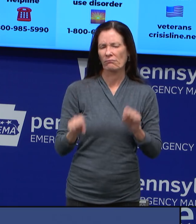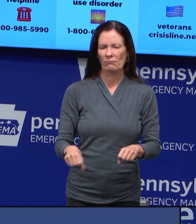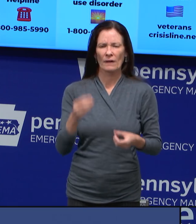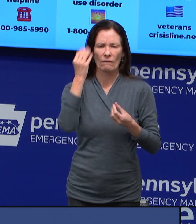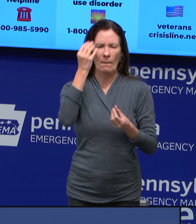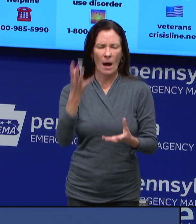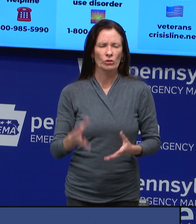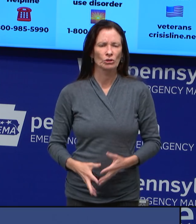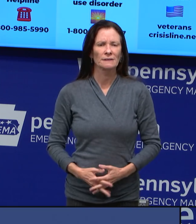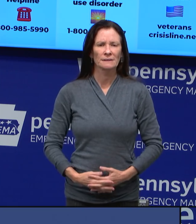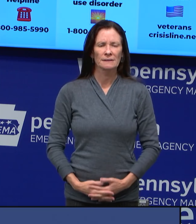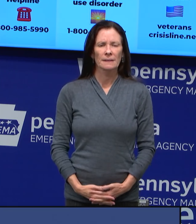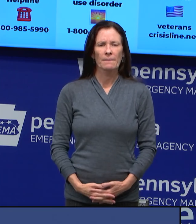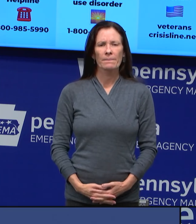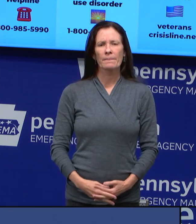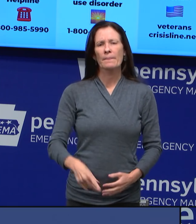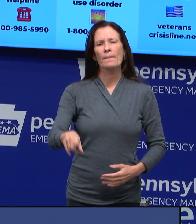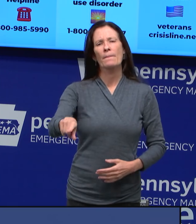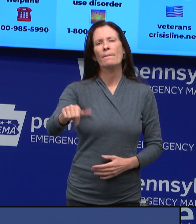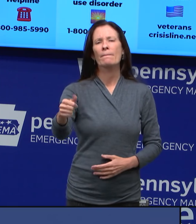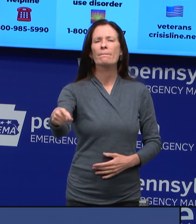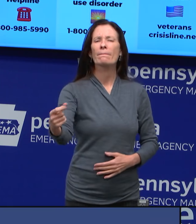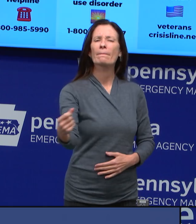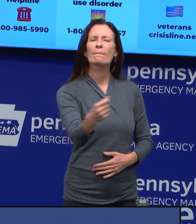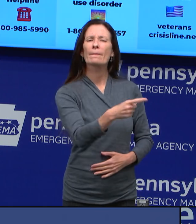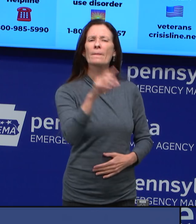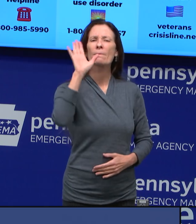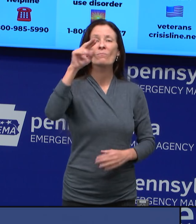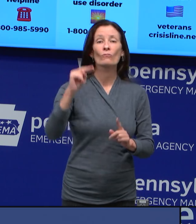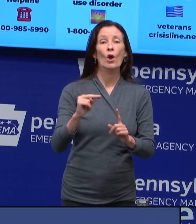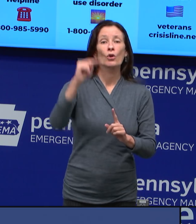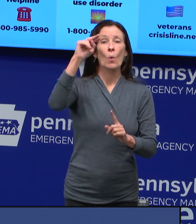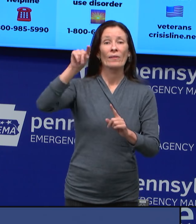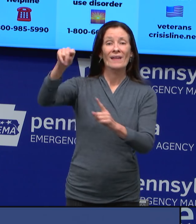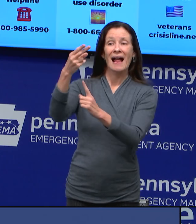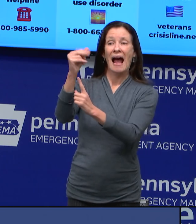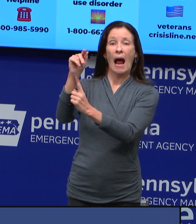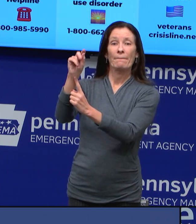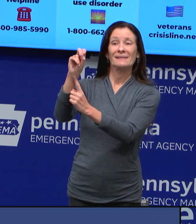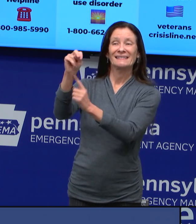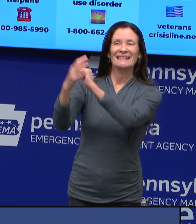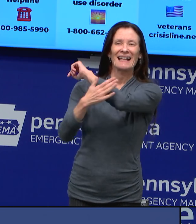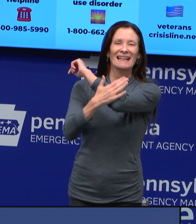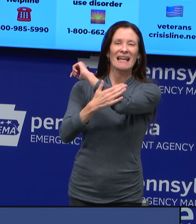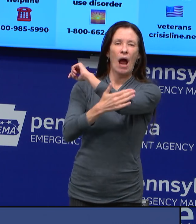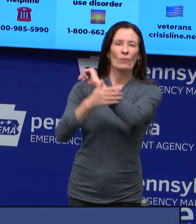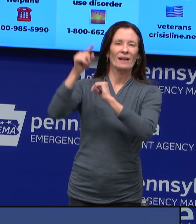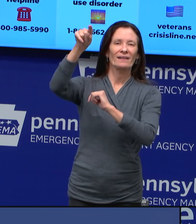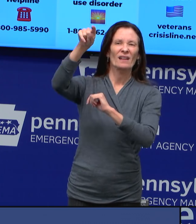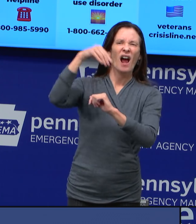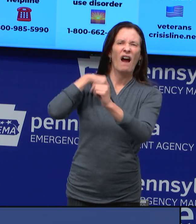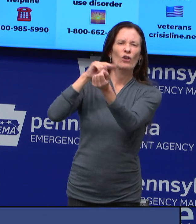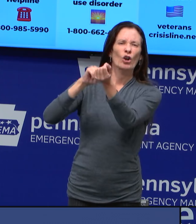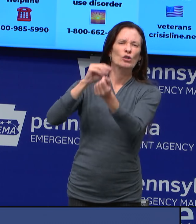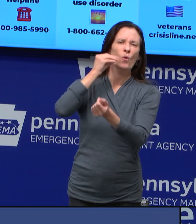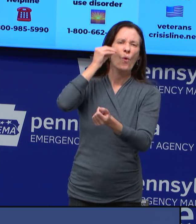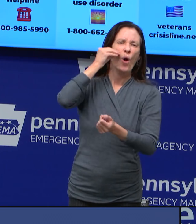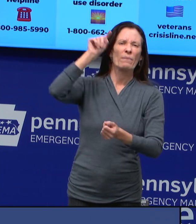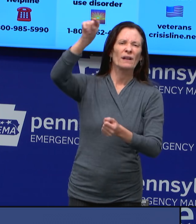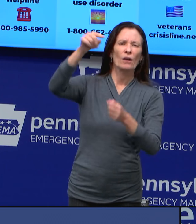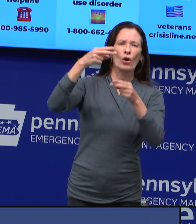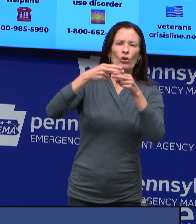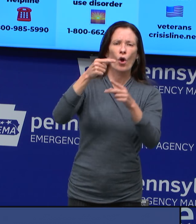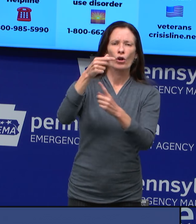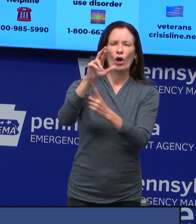stepping in to help with staffing at Northampton County's nursing home Graysdale, which has experienced more than 700 employee call-outs this